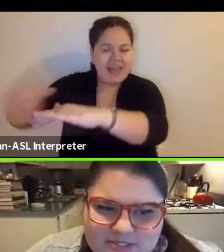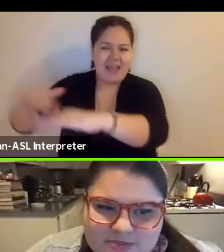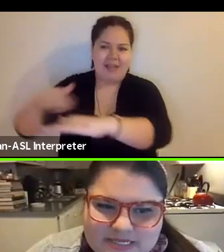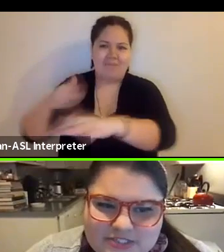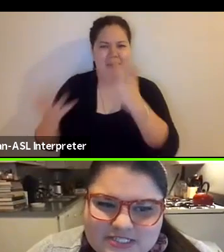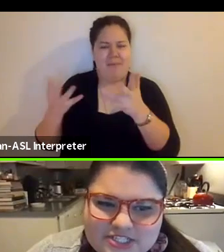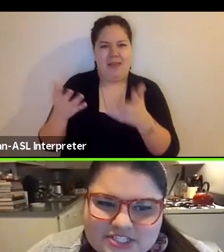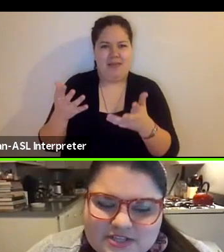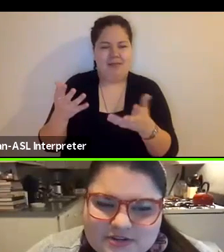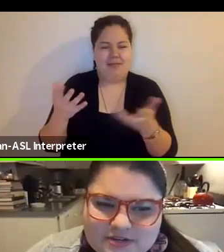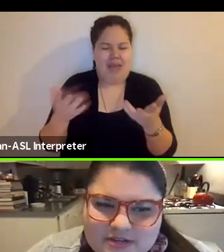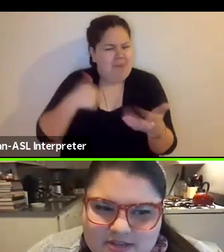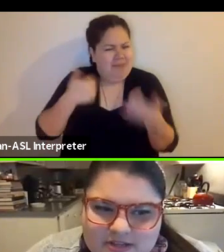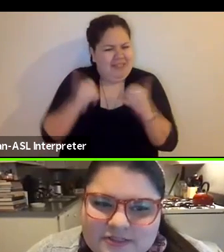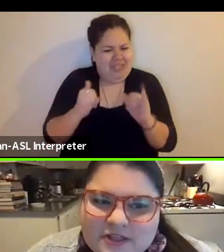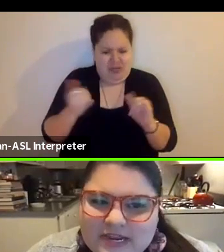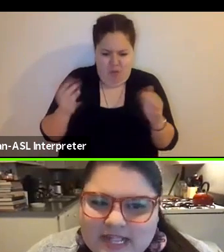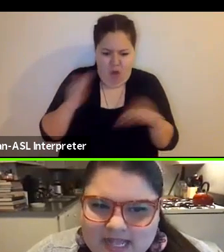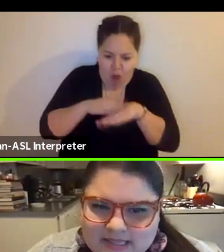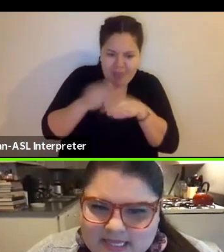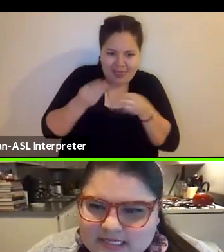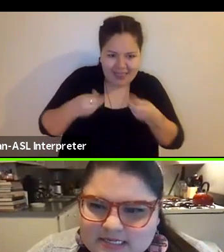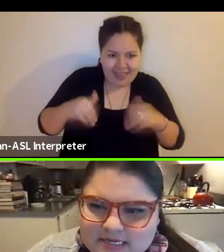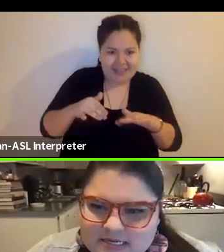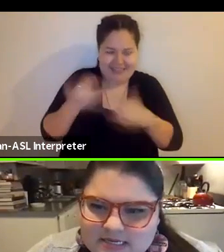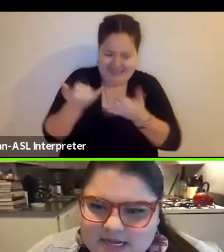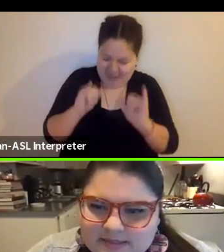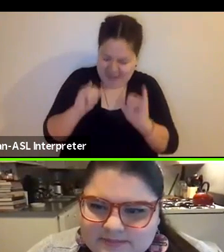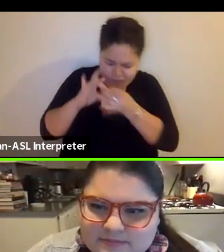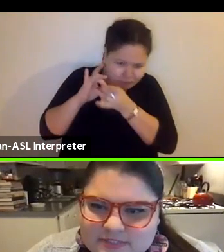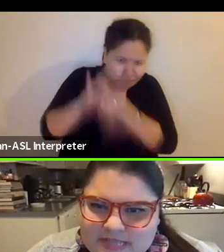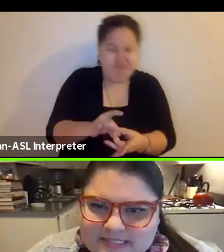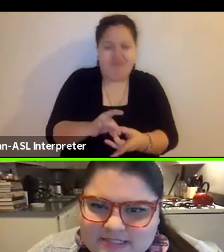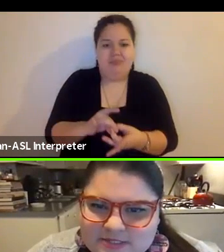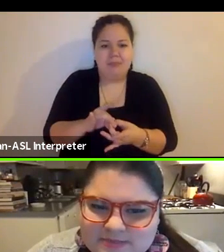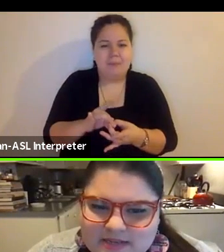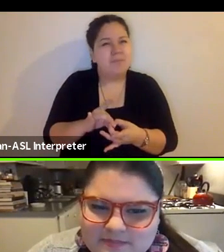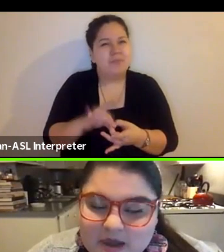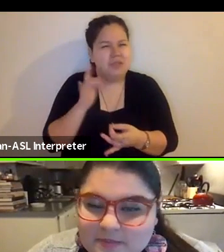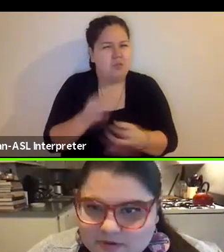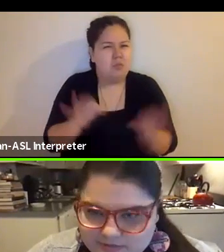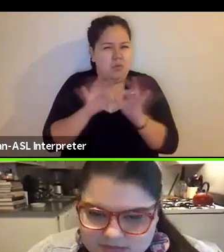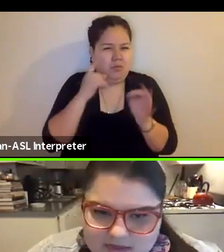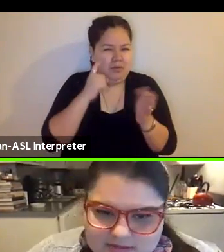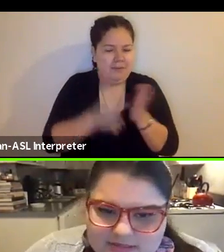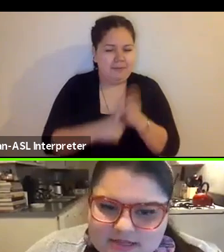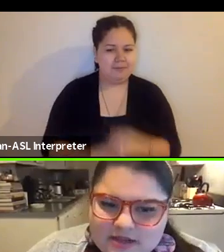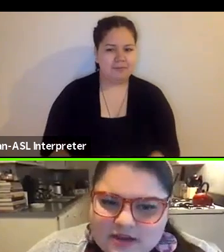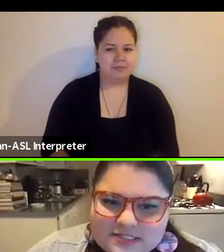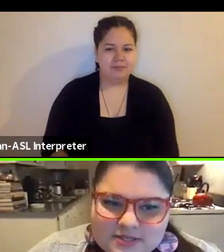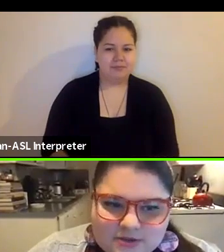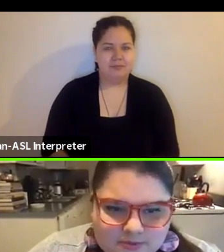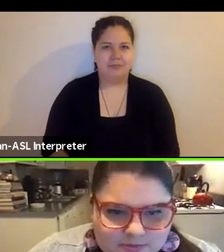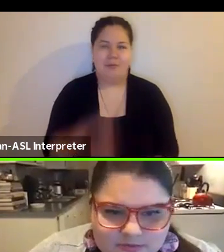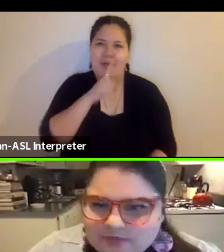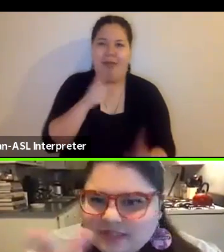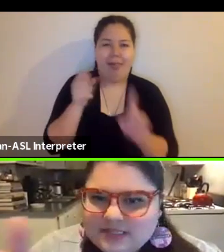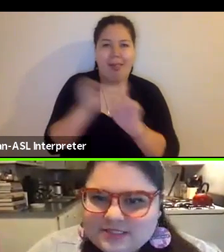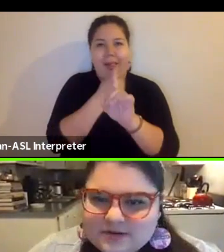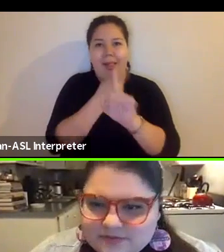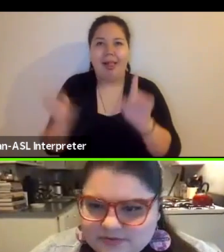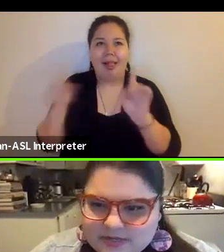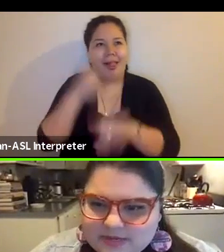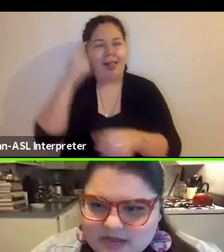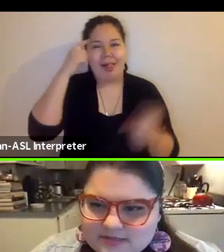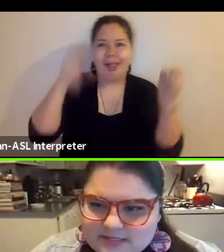Yeah, so that's just really interesting. Just another thought that I had there. And so speaking of popcorn thoughts, also lean